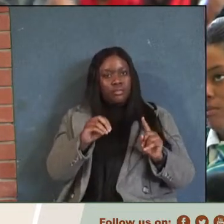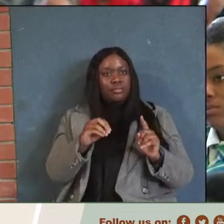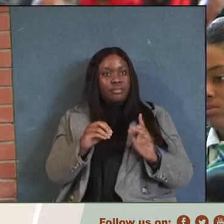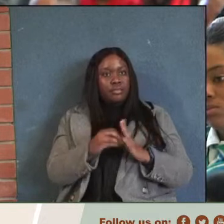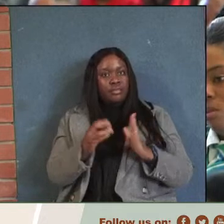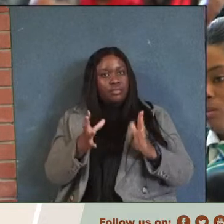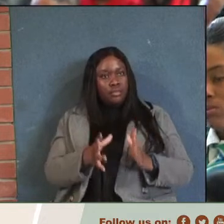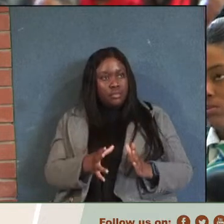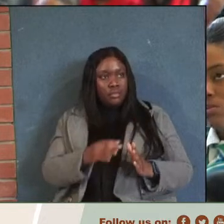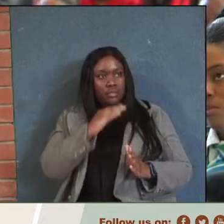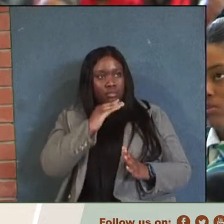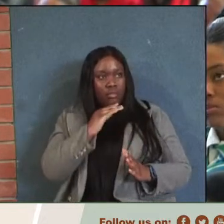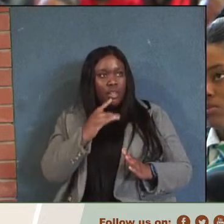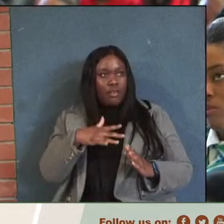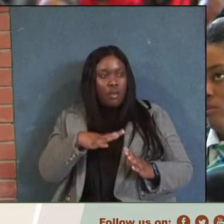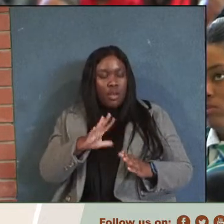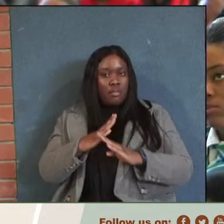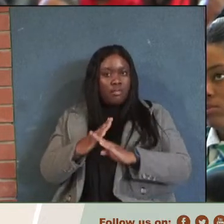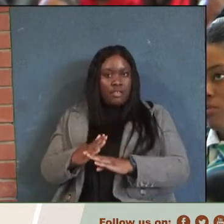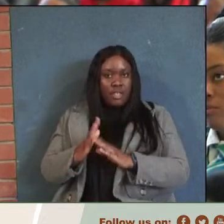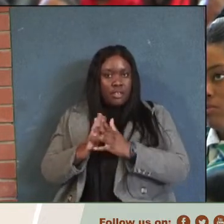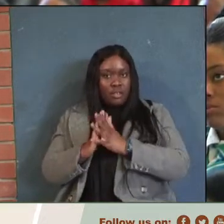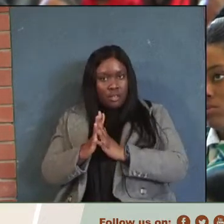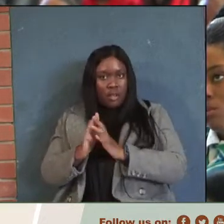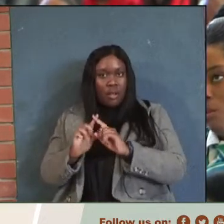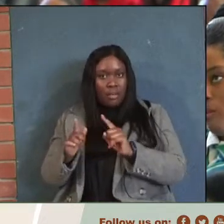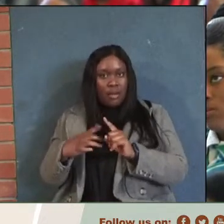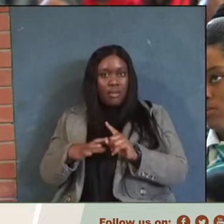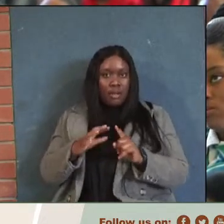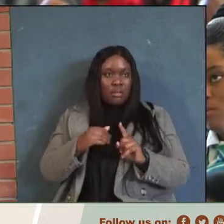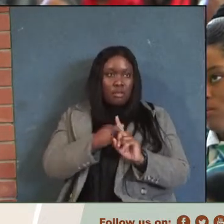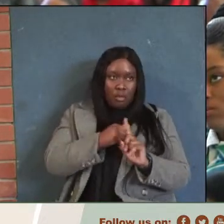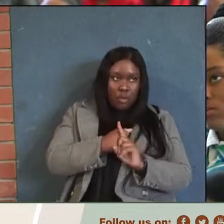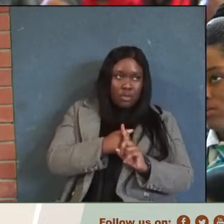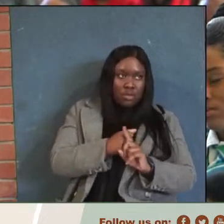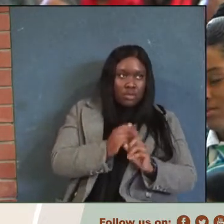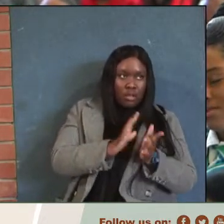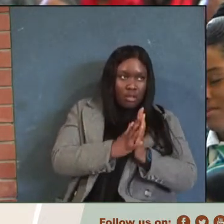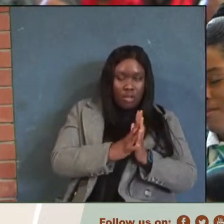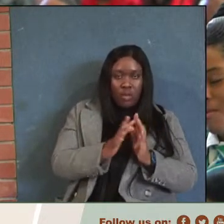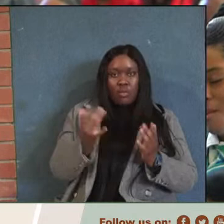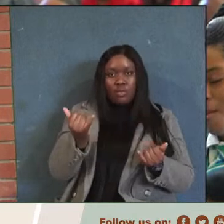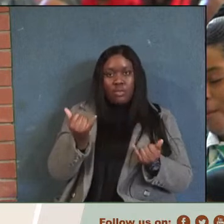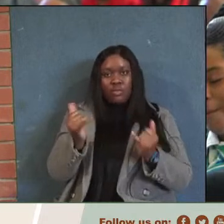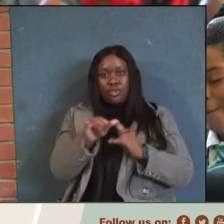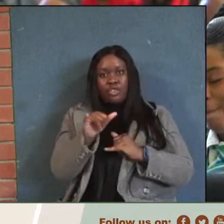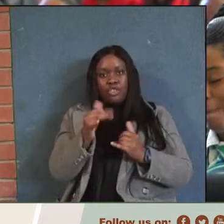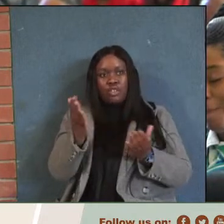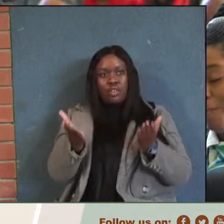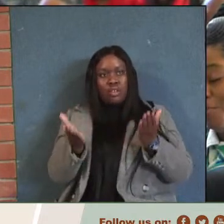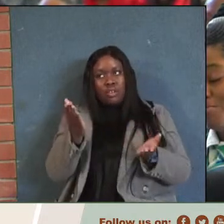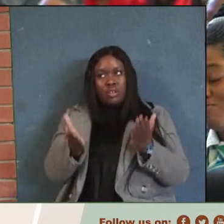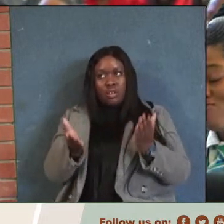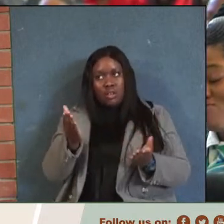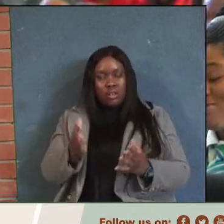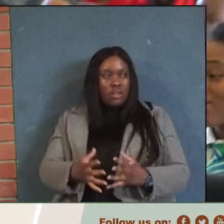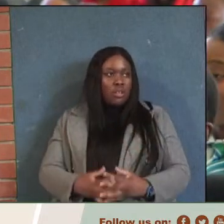you're preventing overcrowding, but yet you're promoting overcrowding, which one is it? Please choose a side.